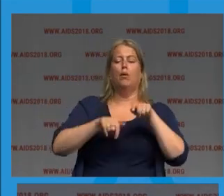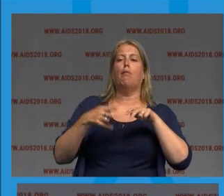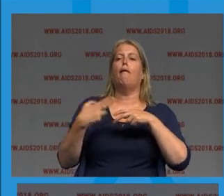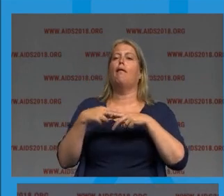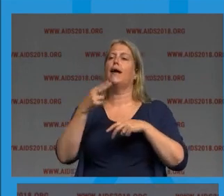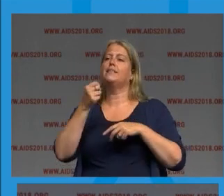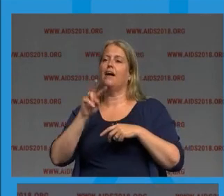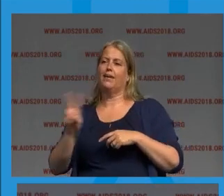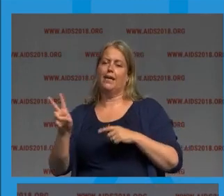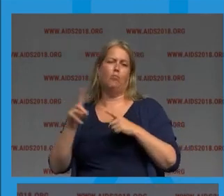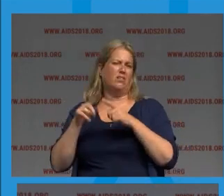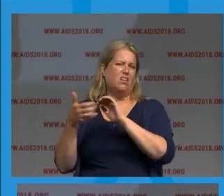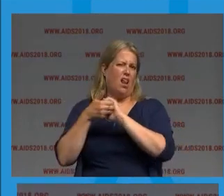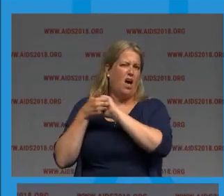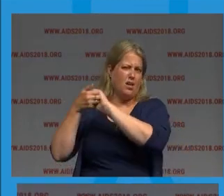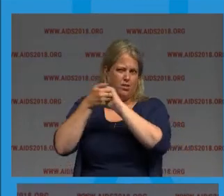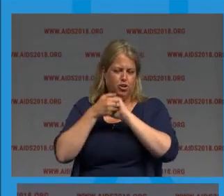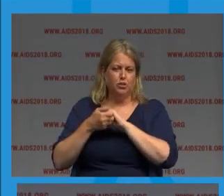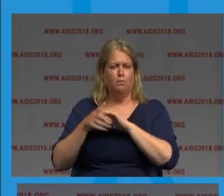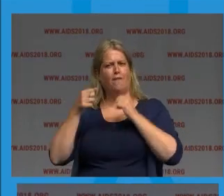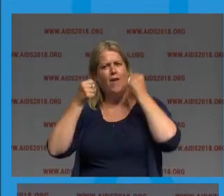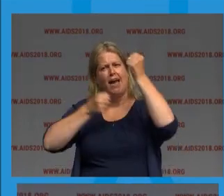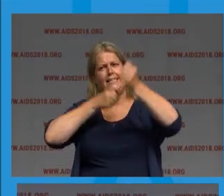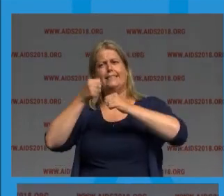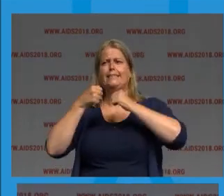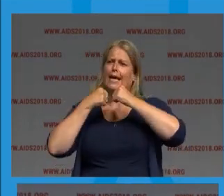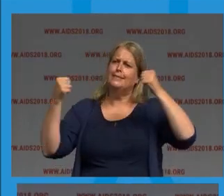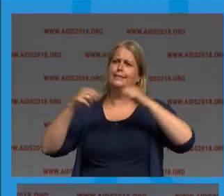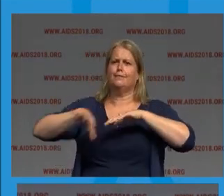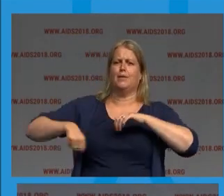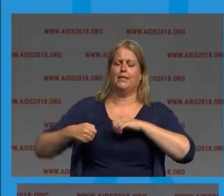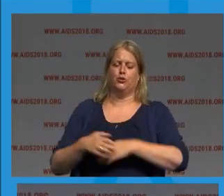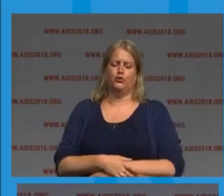stigma, discrimination, and criminalization.